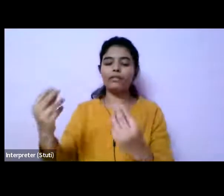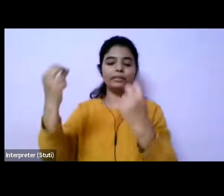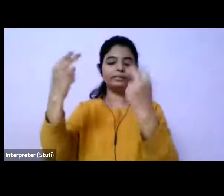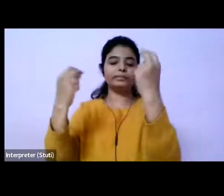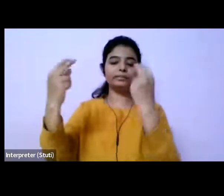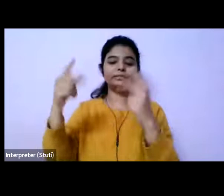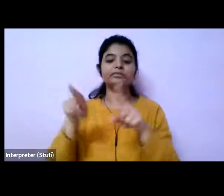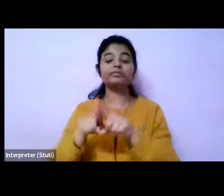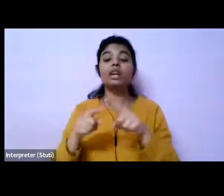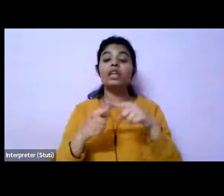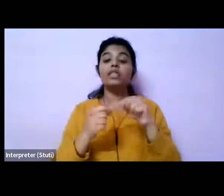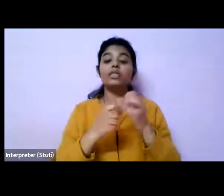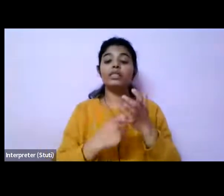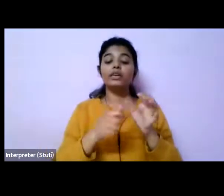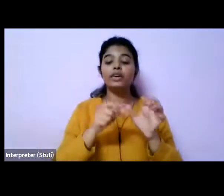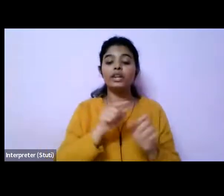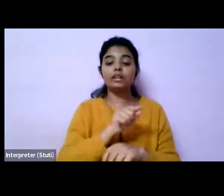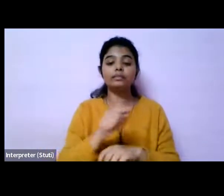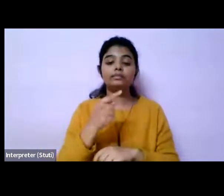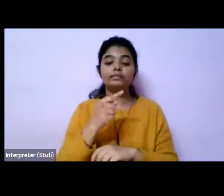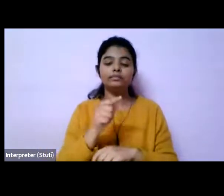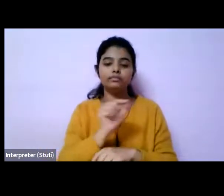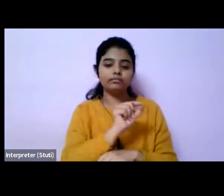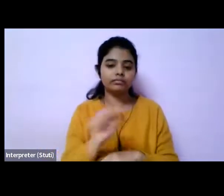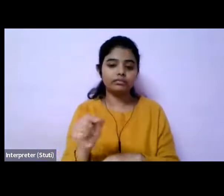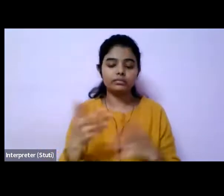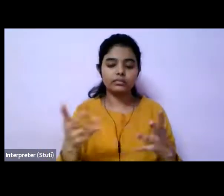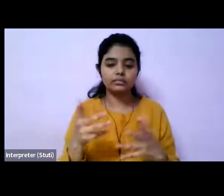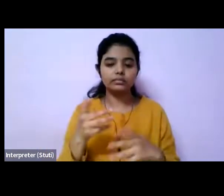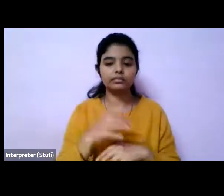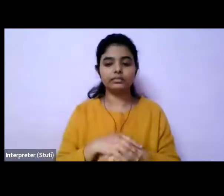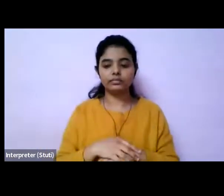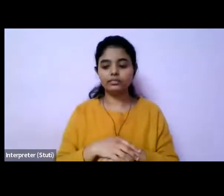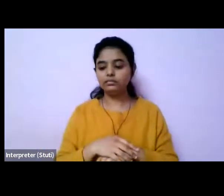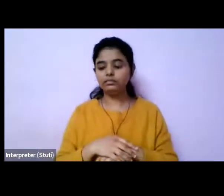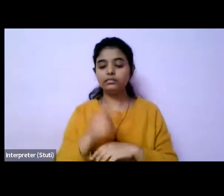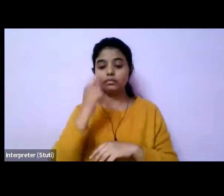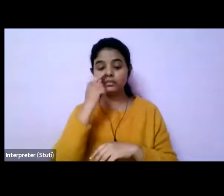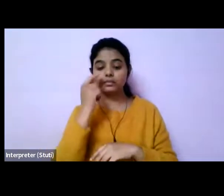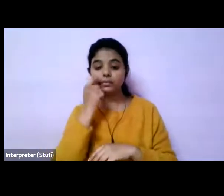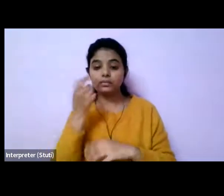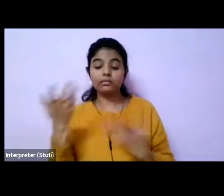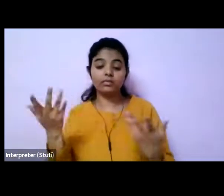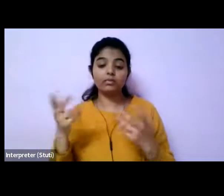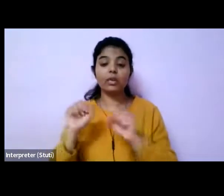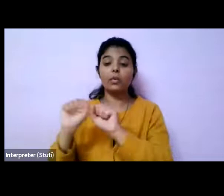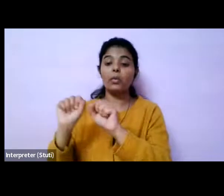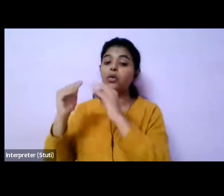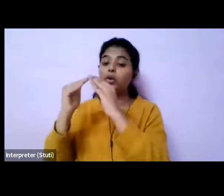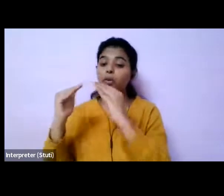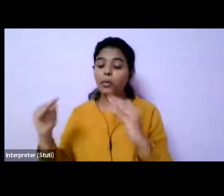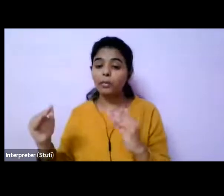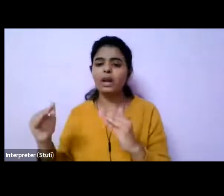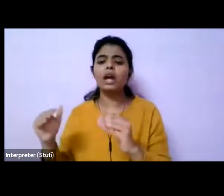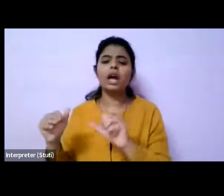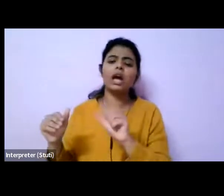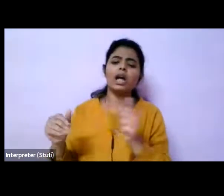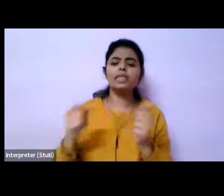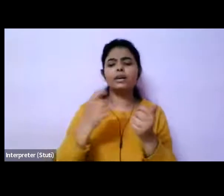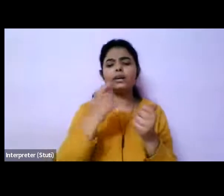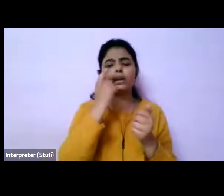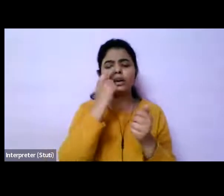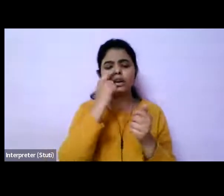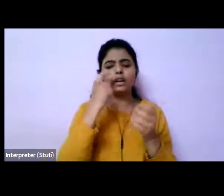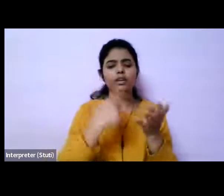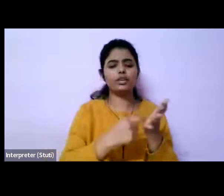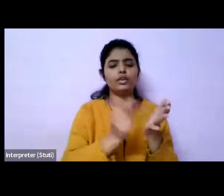Tara underlines the gender stereotyping practiced in her home, in her conversation with Rupa, where she